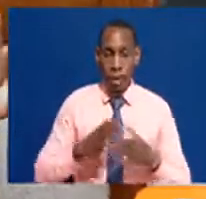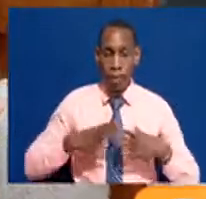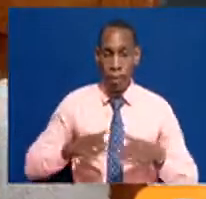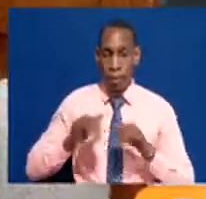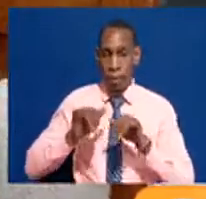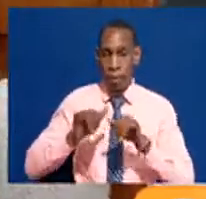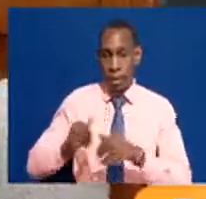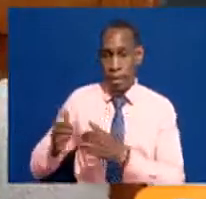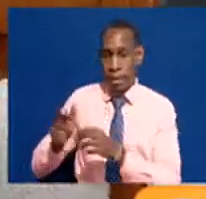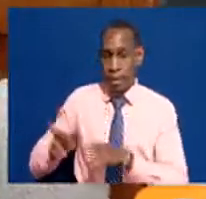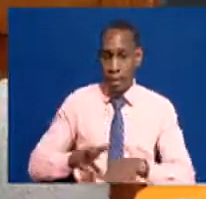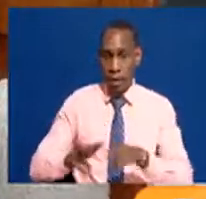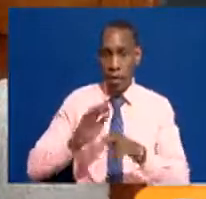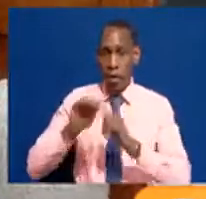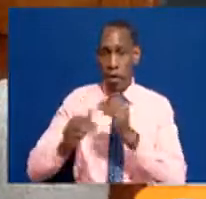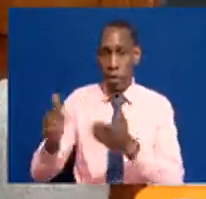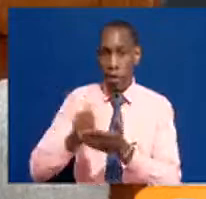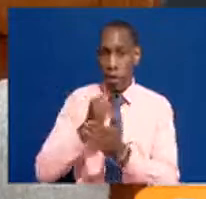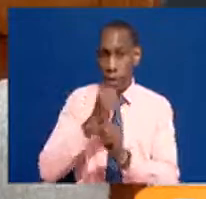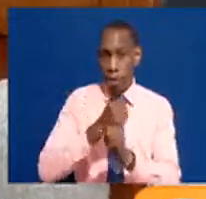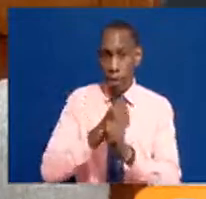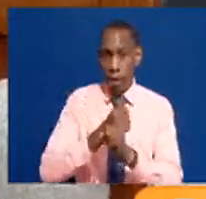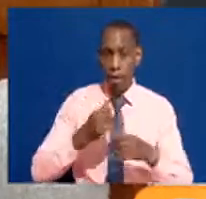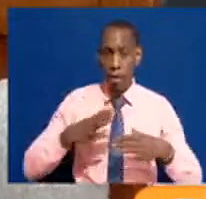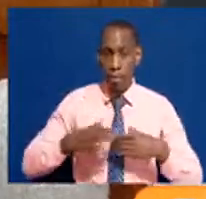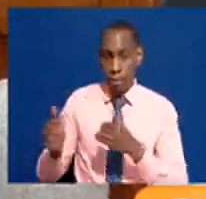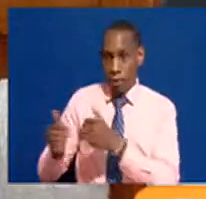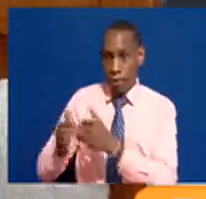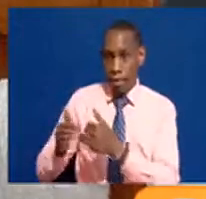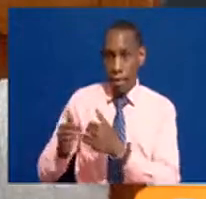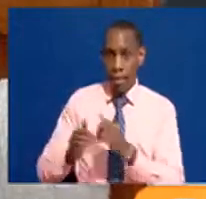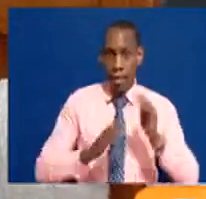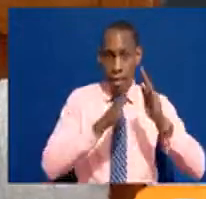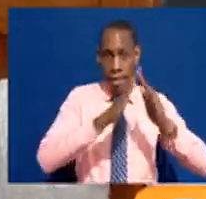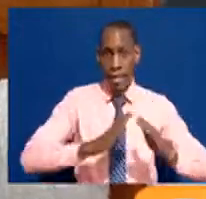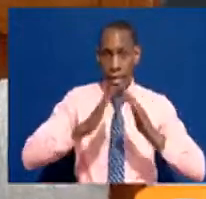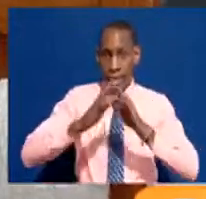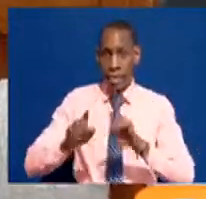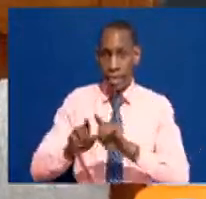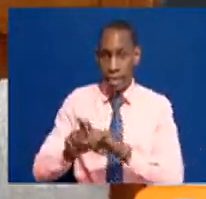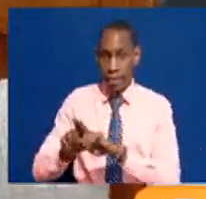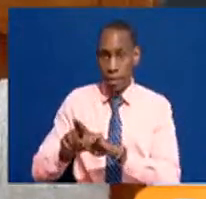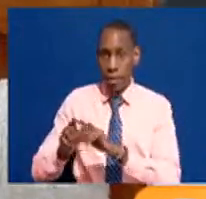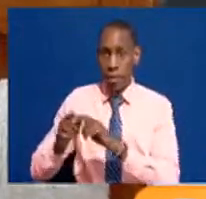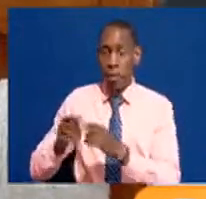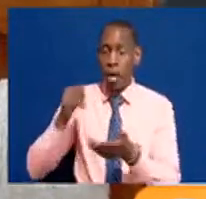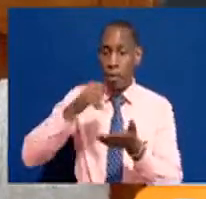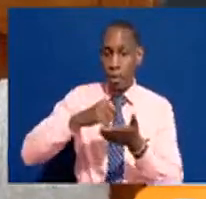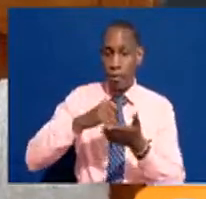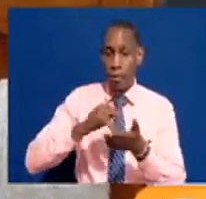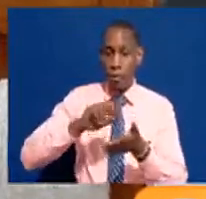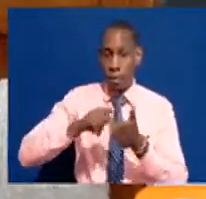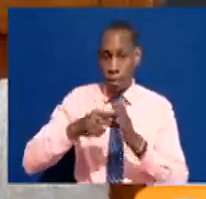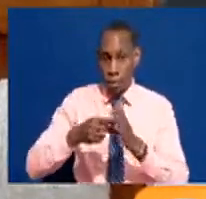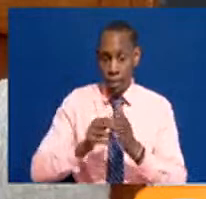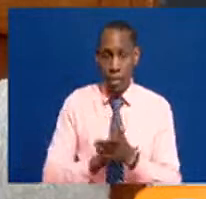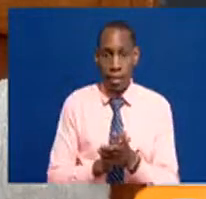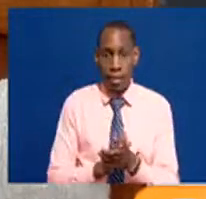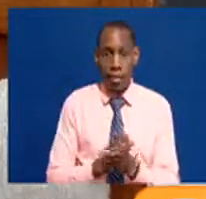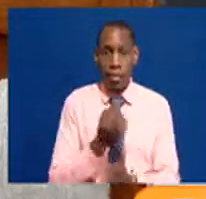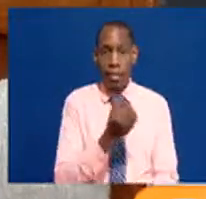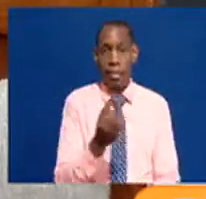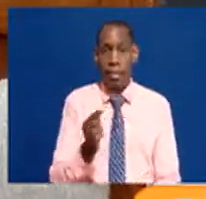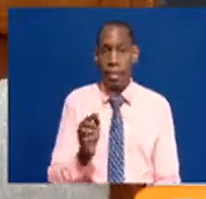if they are all going to be employed, if the citizens along the estates are going to be brought into the project, so that